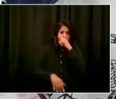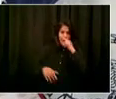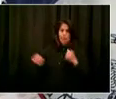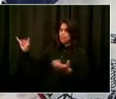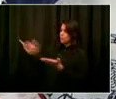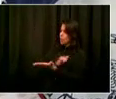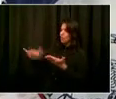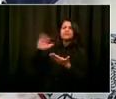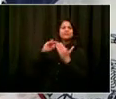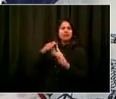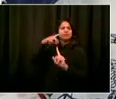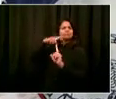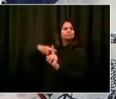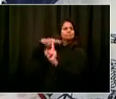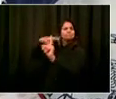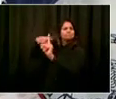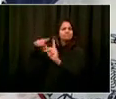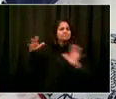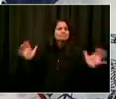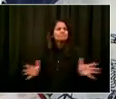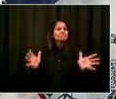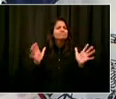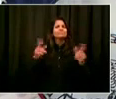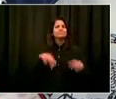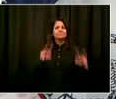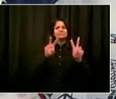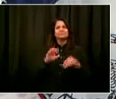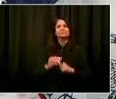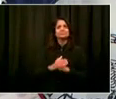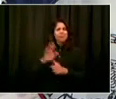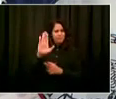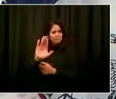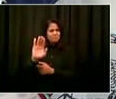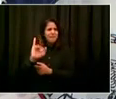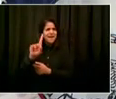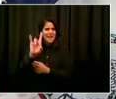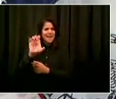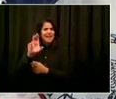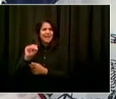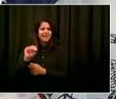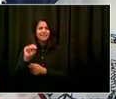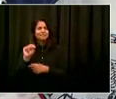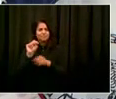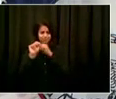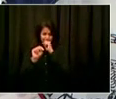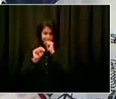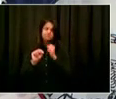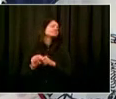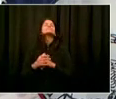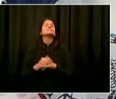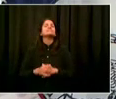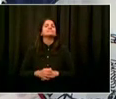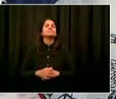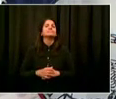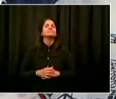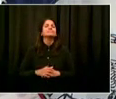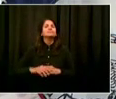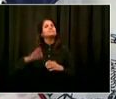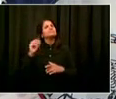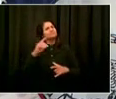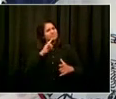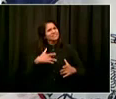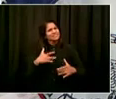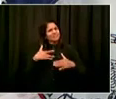back on its feet and heal this nation. That's who he is. That's the kind of person he is. And Kamala Harris is going to do so much by